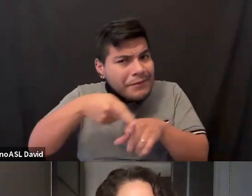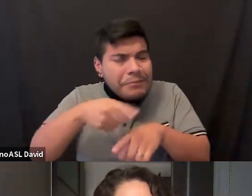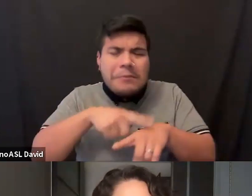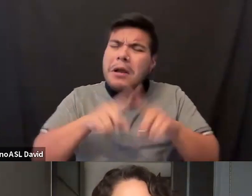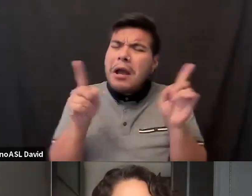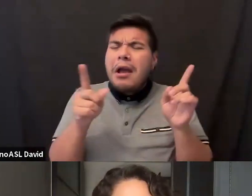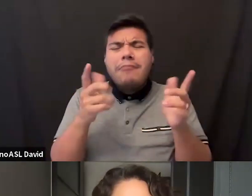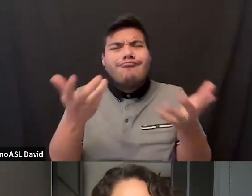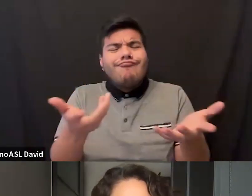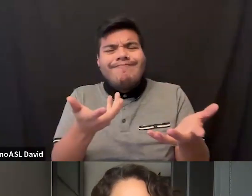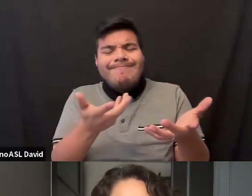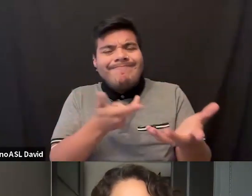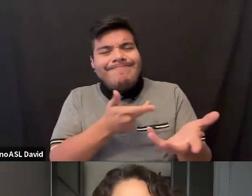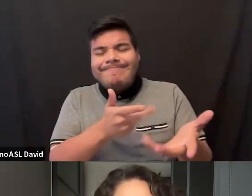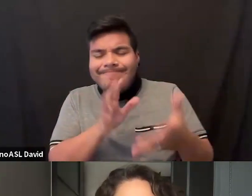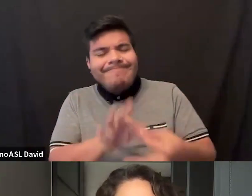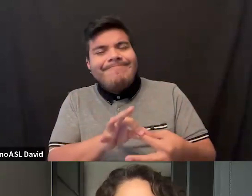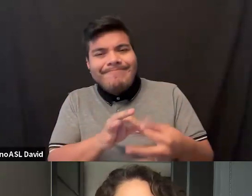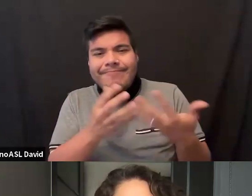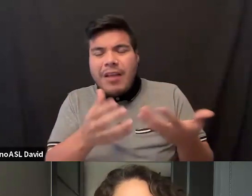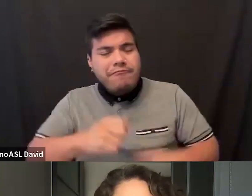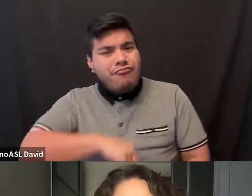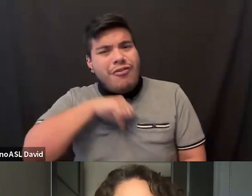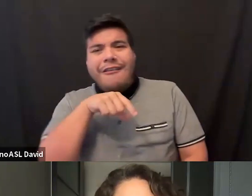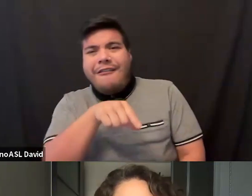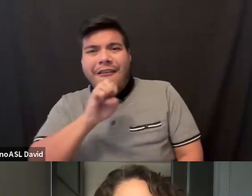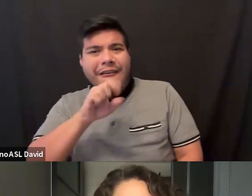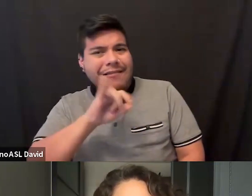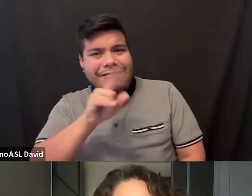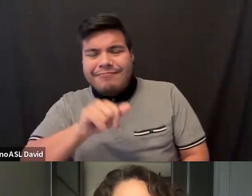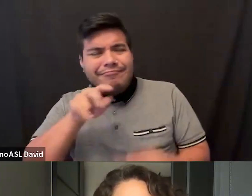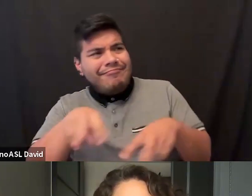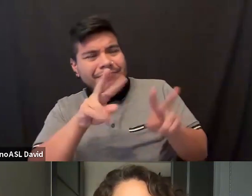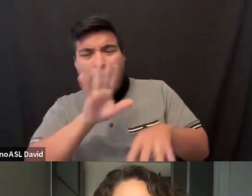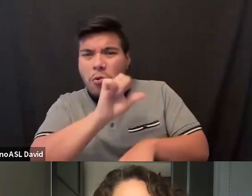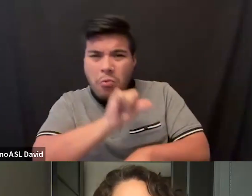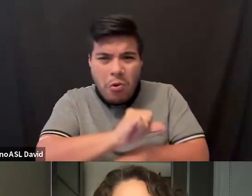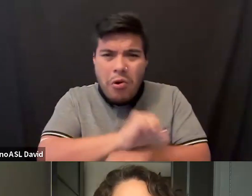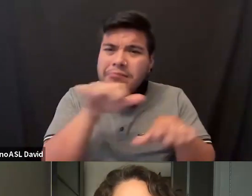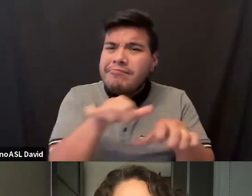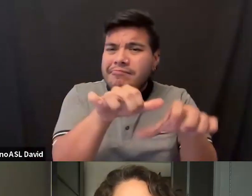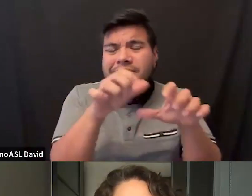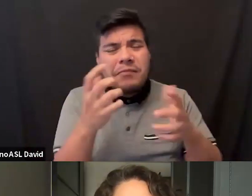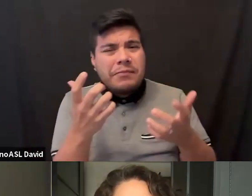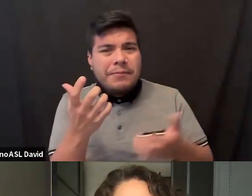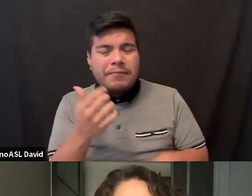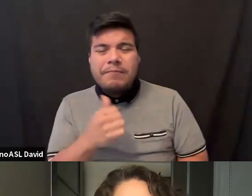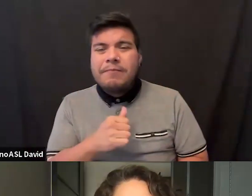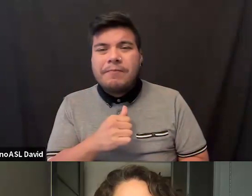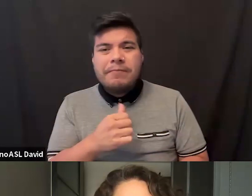huge I have proud of Eliza and admiration of Eliza of her work, something that